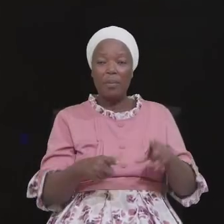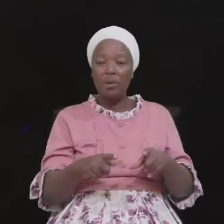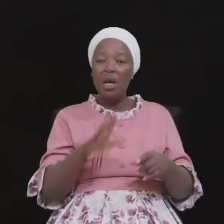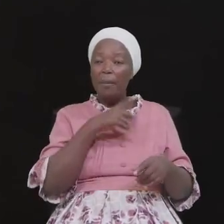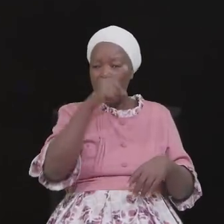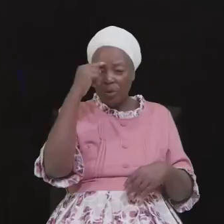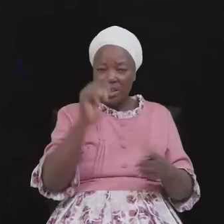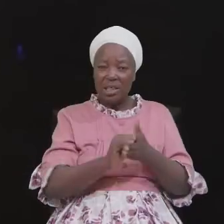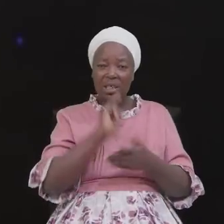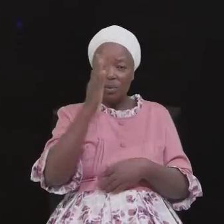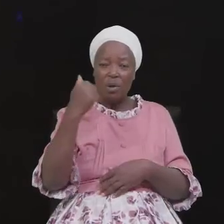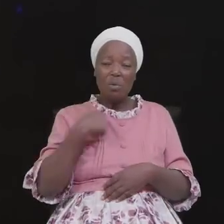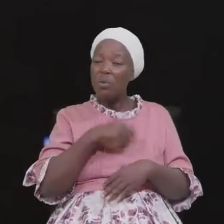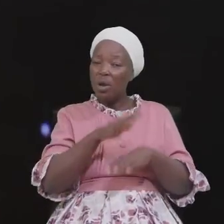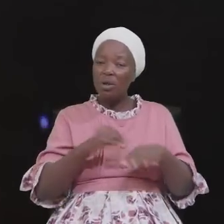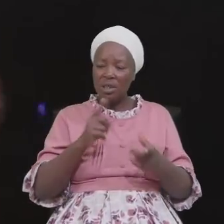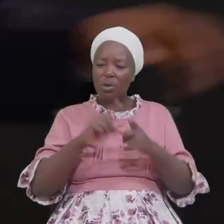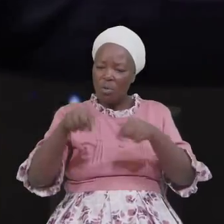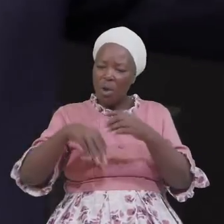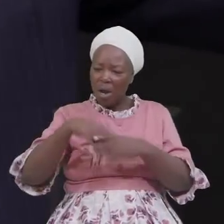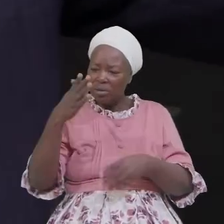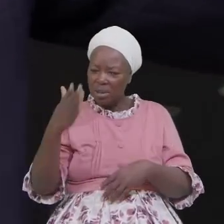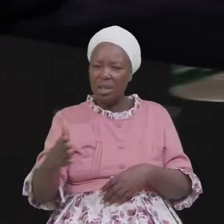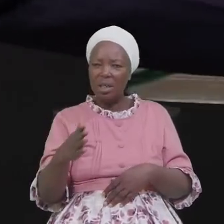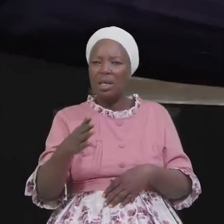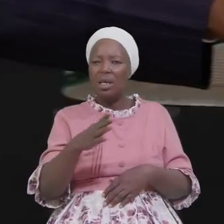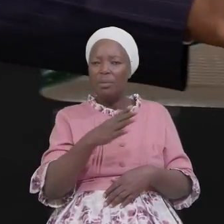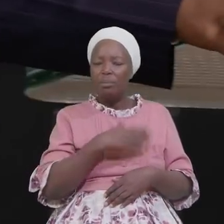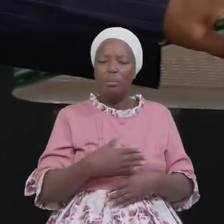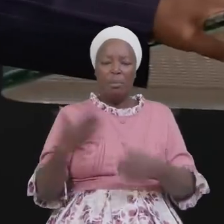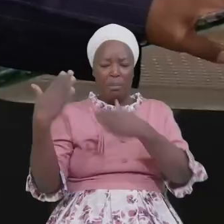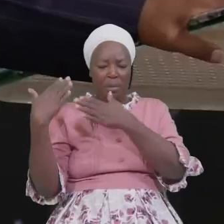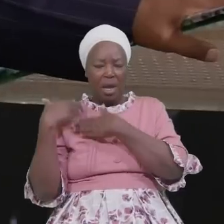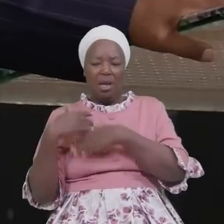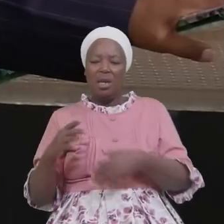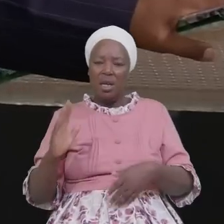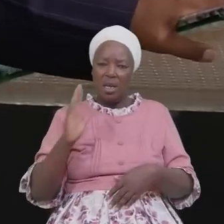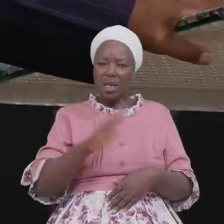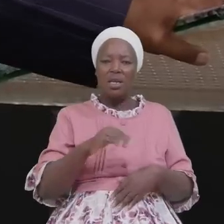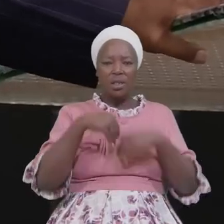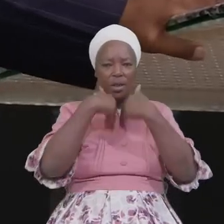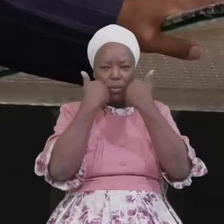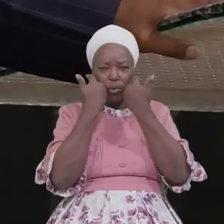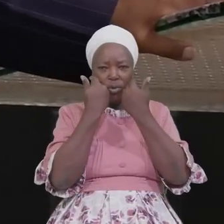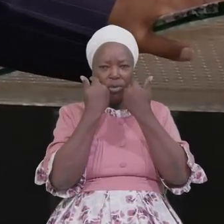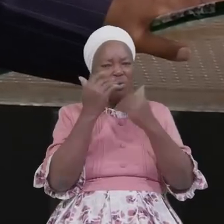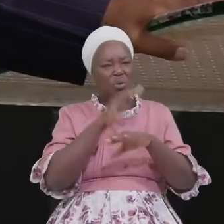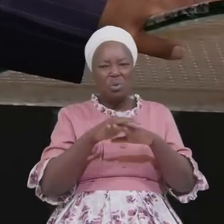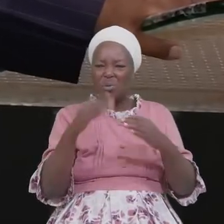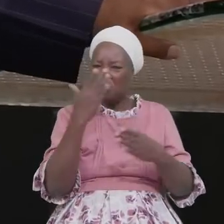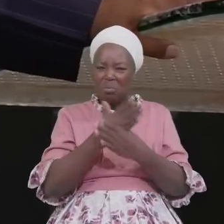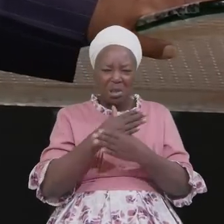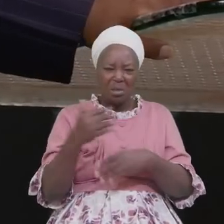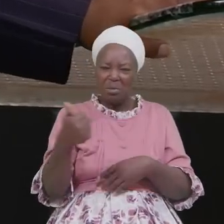we're called. It says, go forth therefore bearing his reproach. Don't mind what people